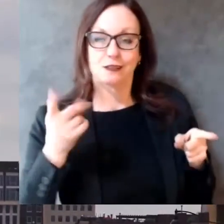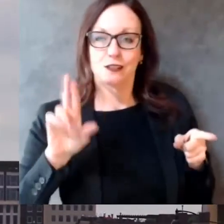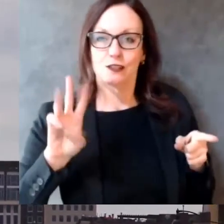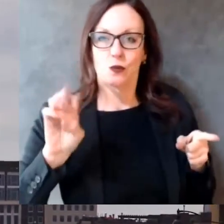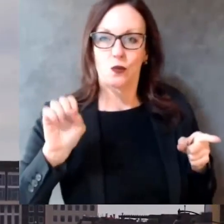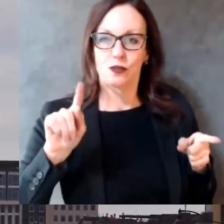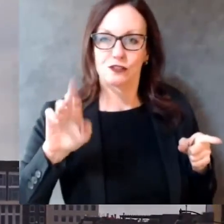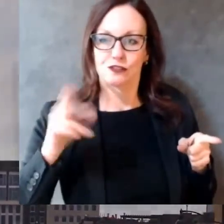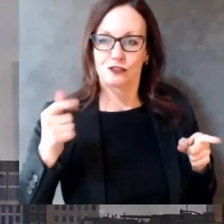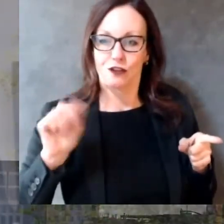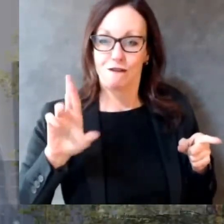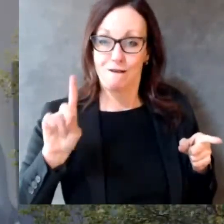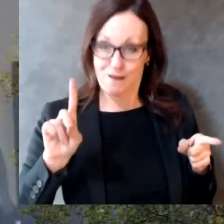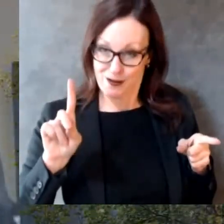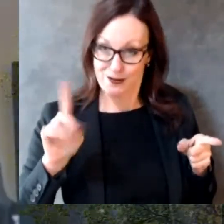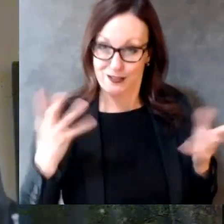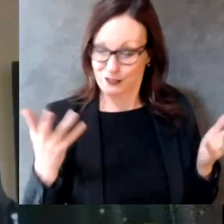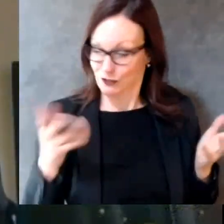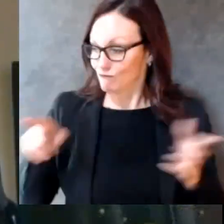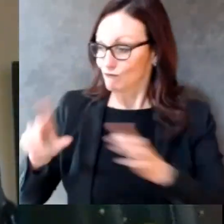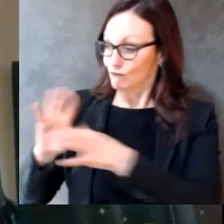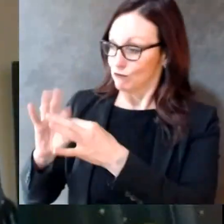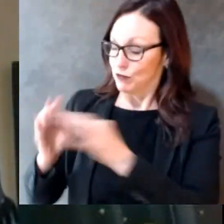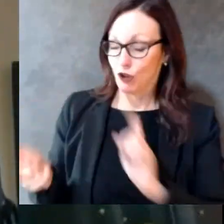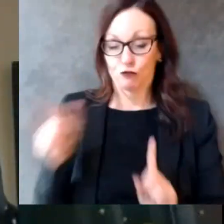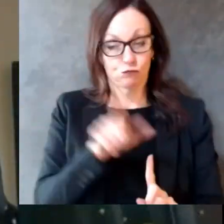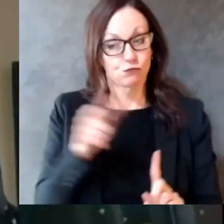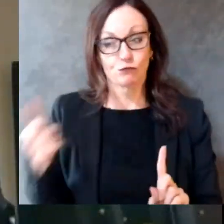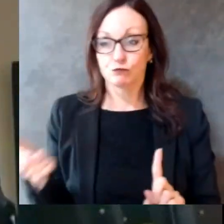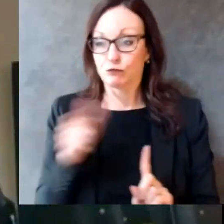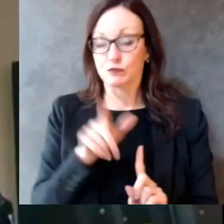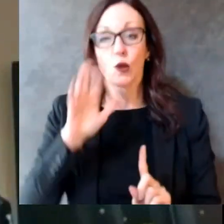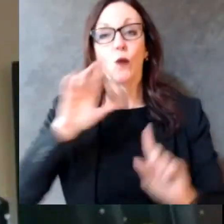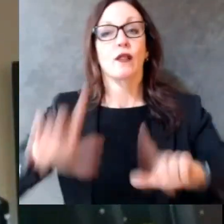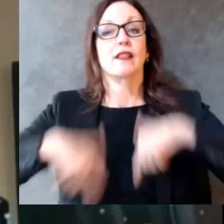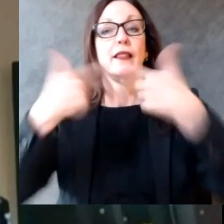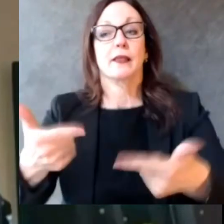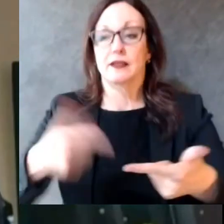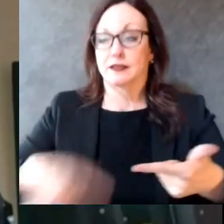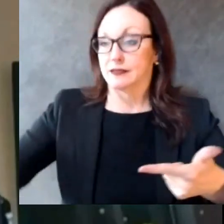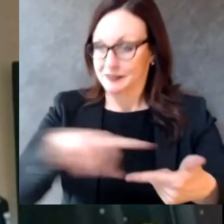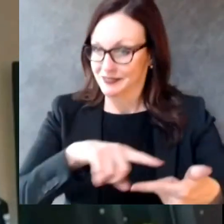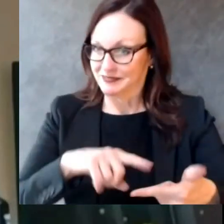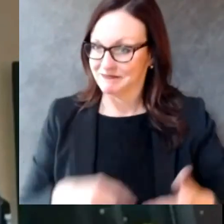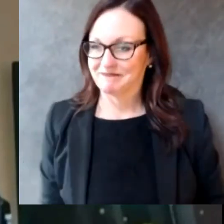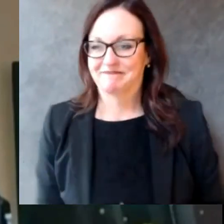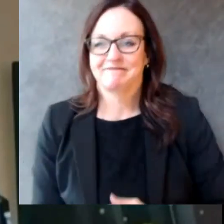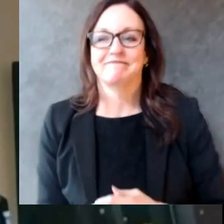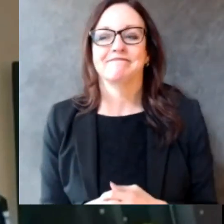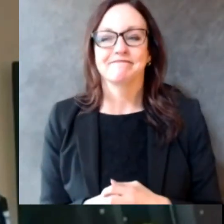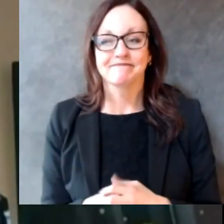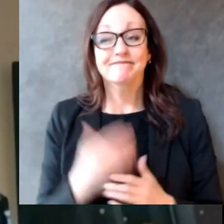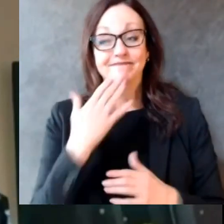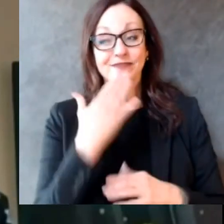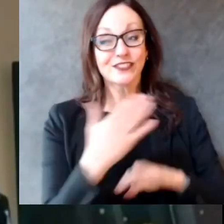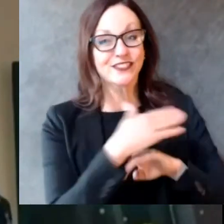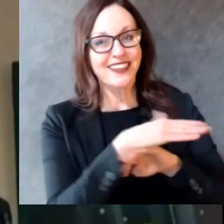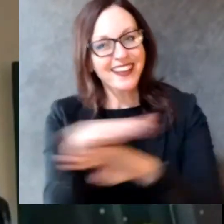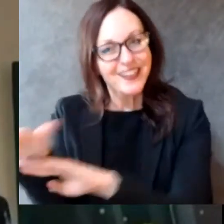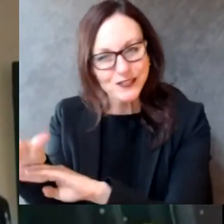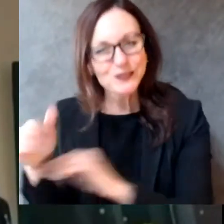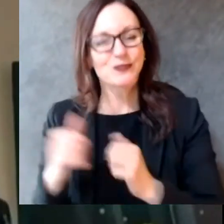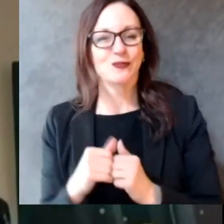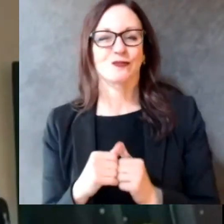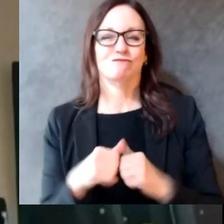Good afternoon, and thank you for joining us. Today, we've reached a grim milestone. As